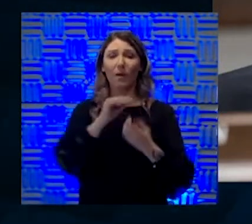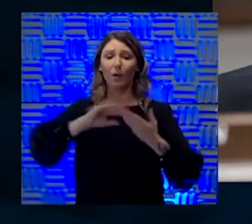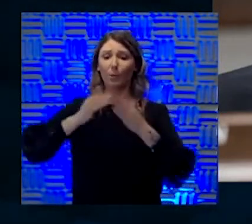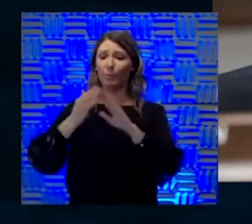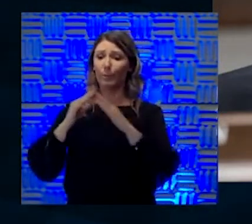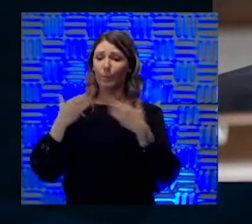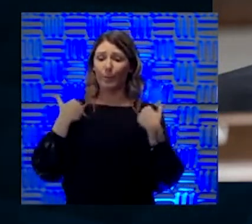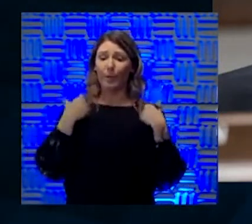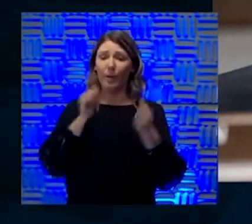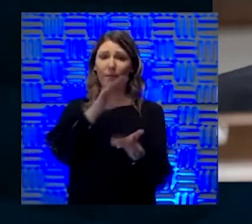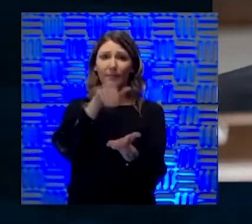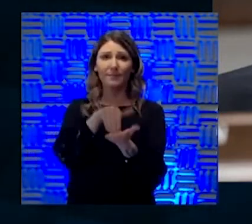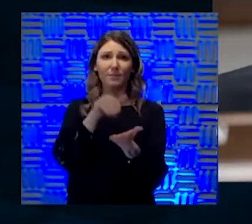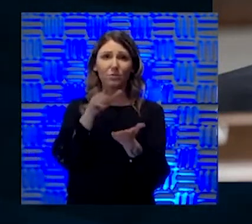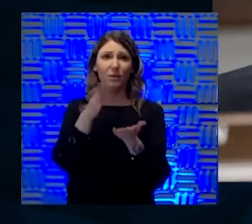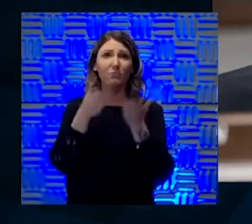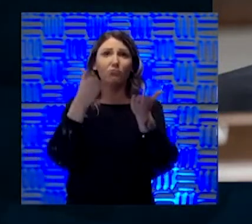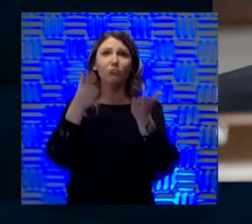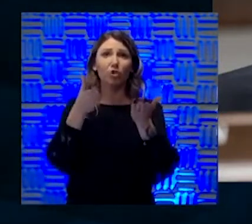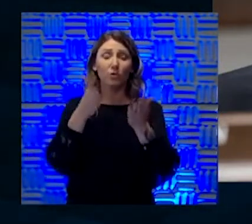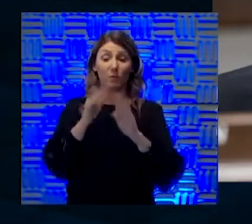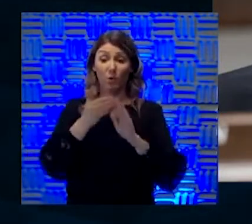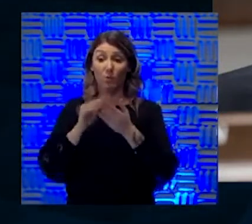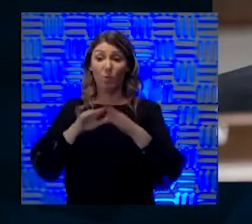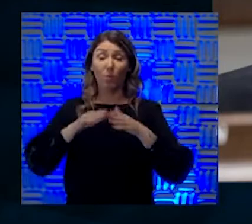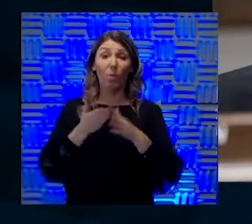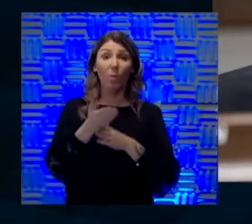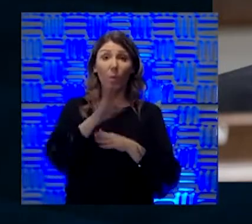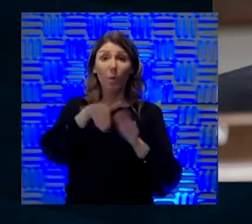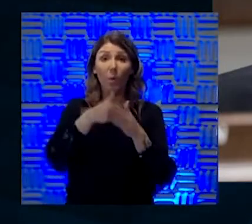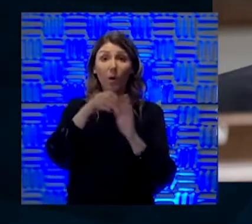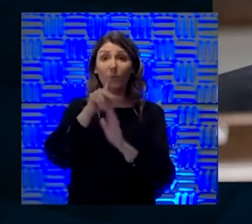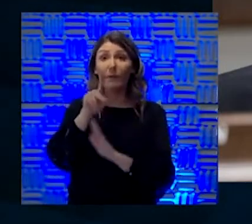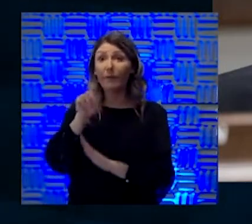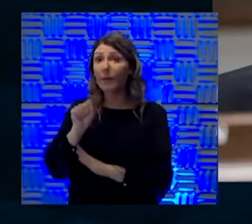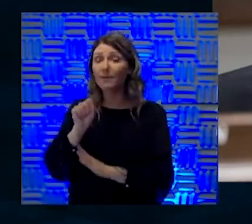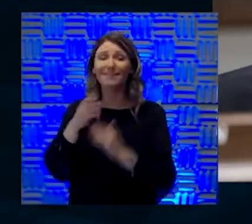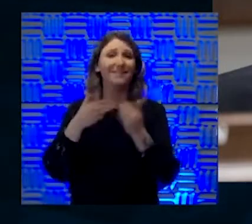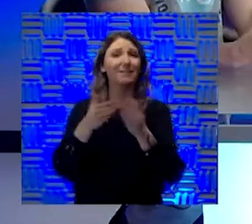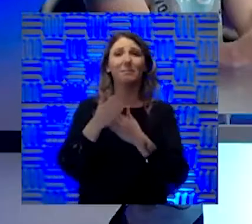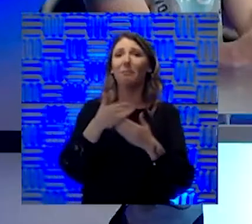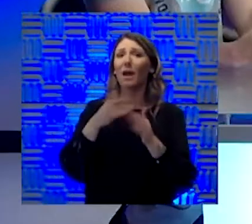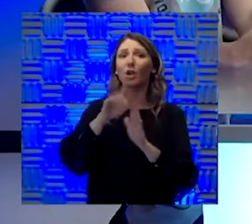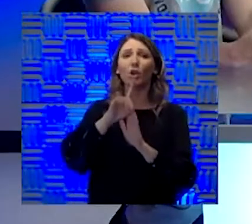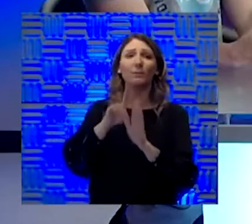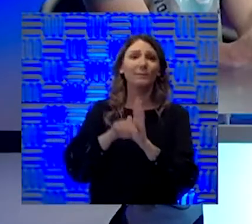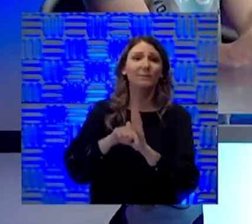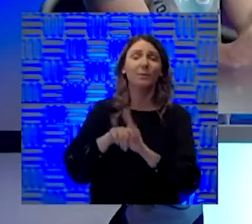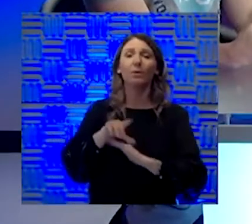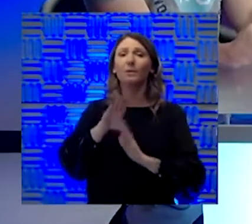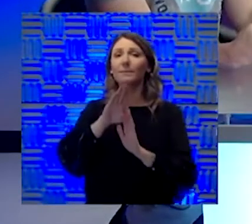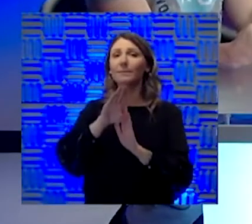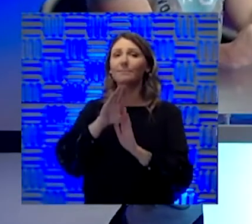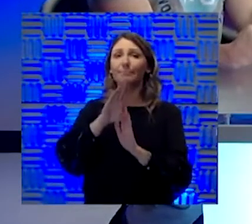serve communities across Kansas, regardless of the demographics. I totally agree, and that is something that will make all of